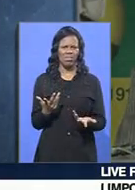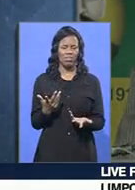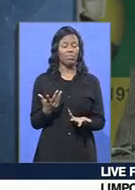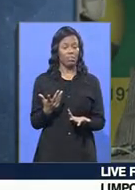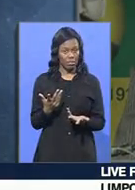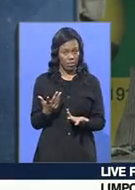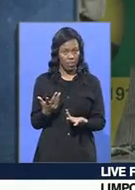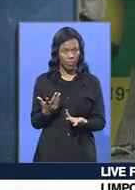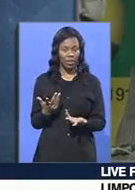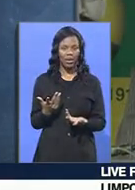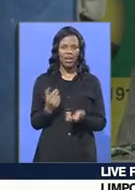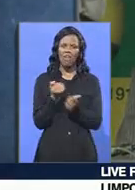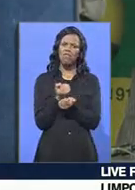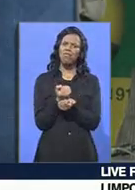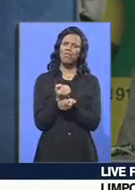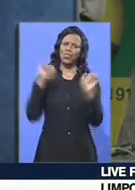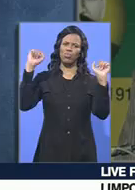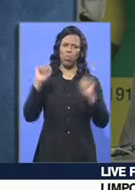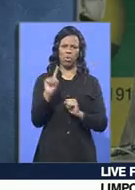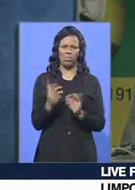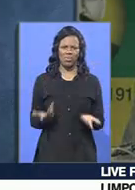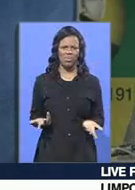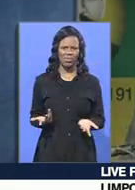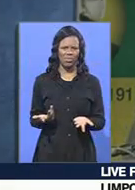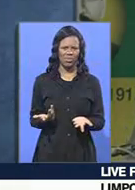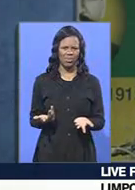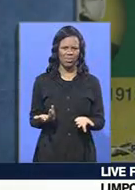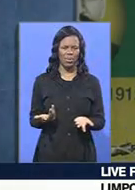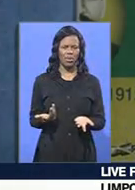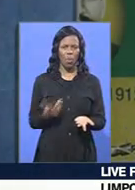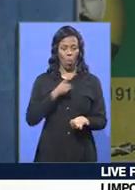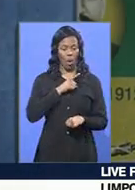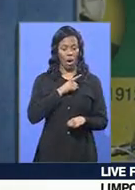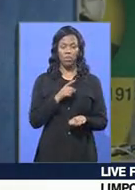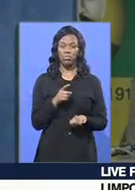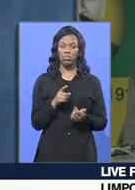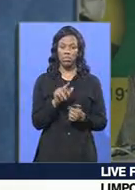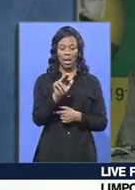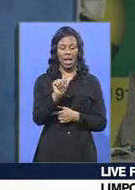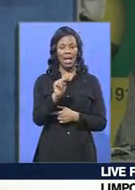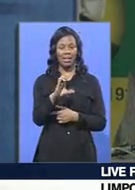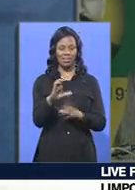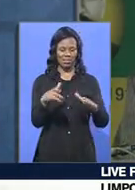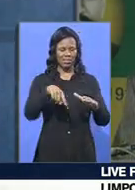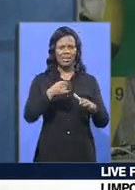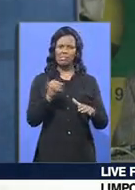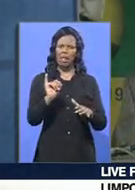freedom am I being offered while the organization of the people remains